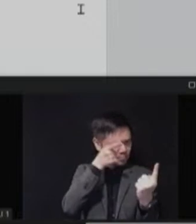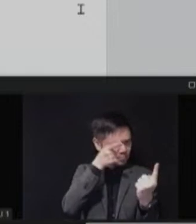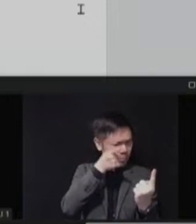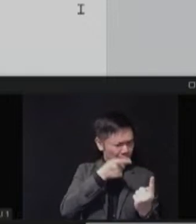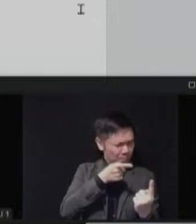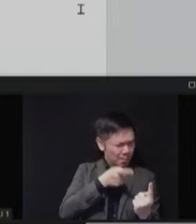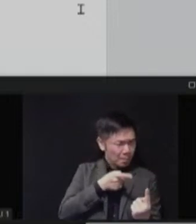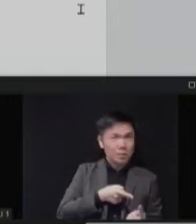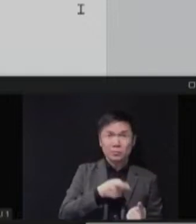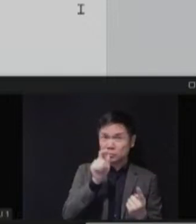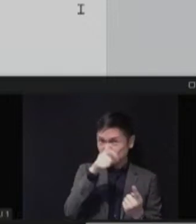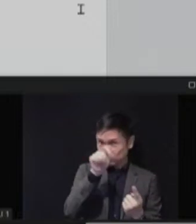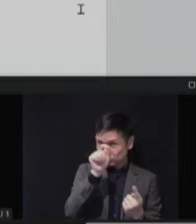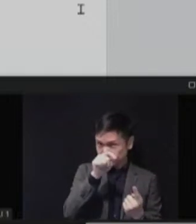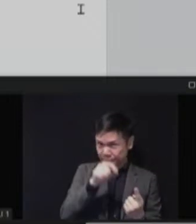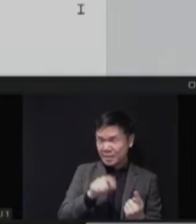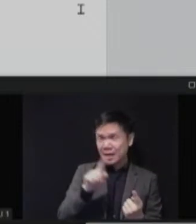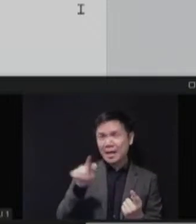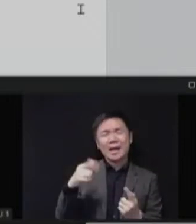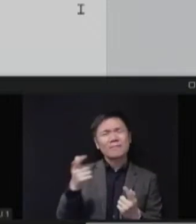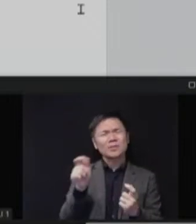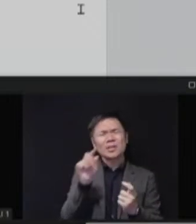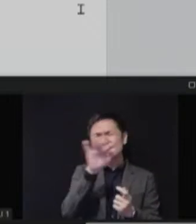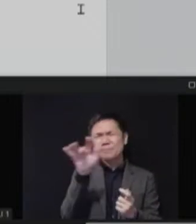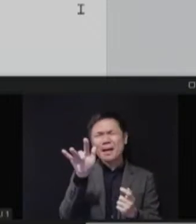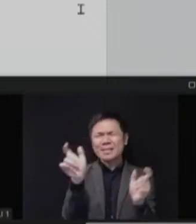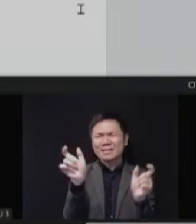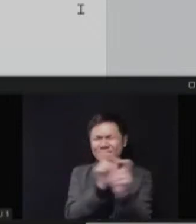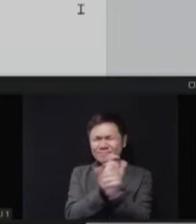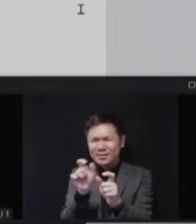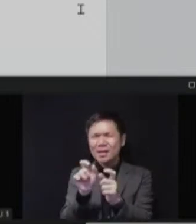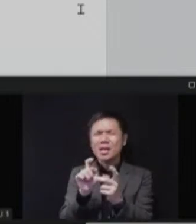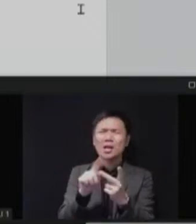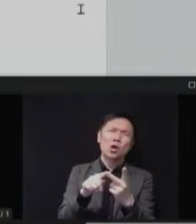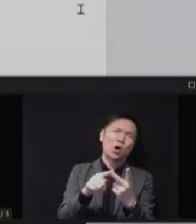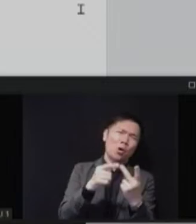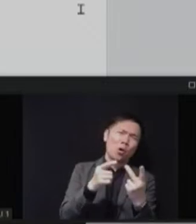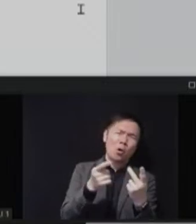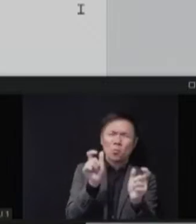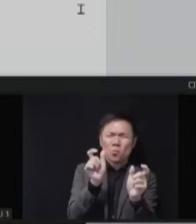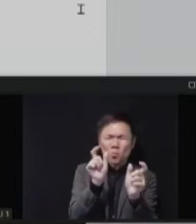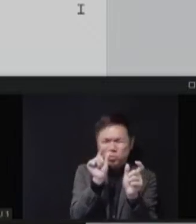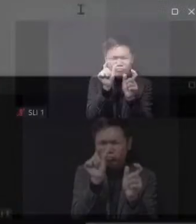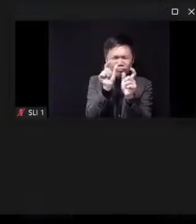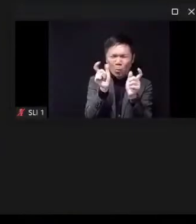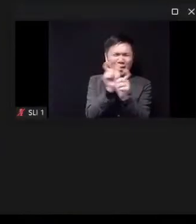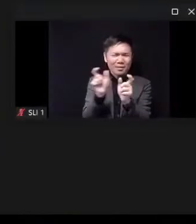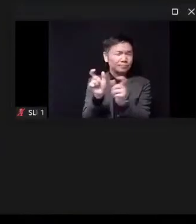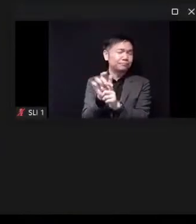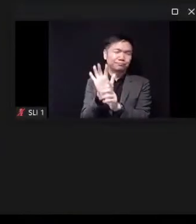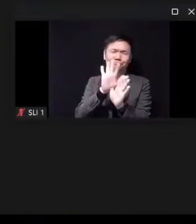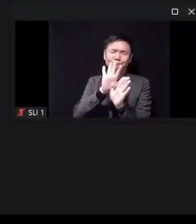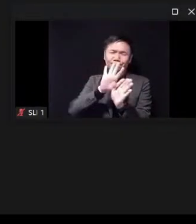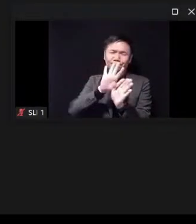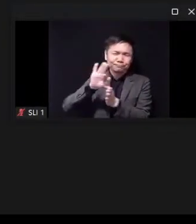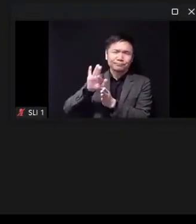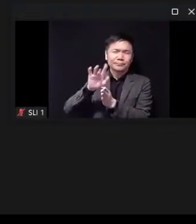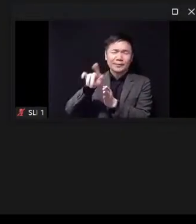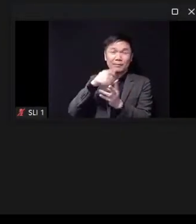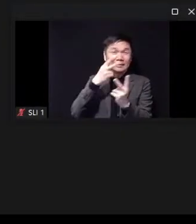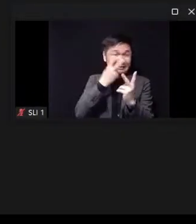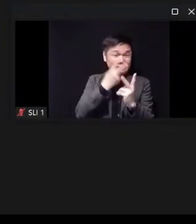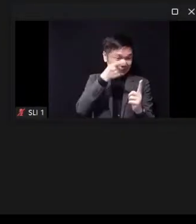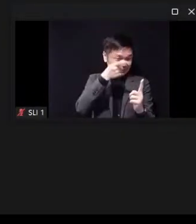any grammatical or typographical errors to the Secretariat. I also request those delegates wishing to make